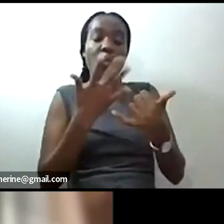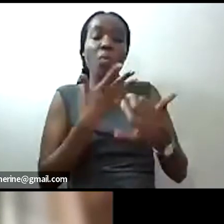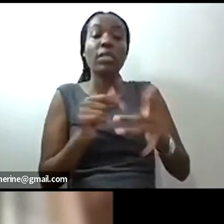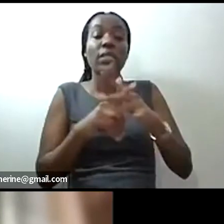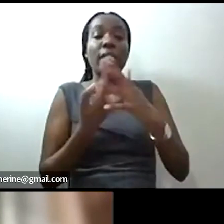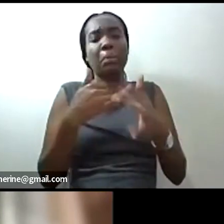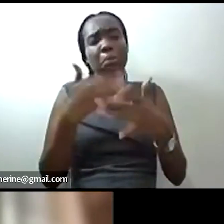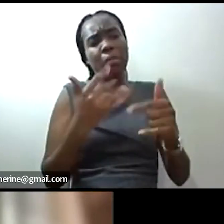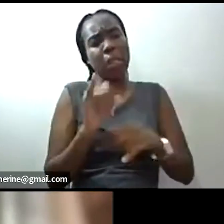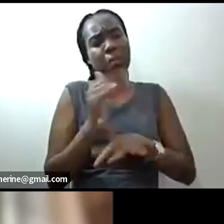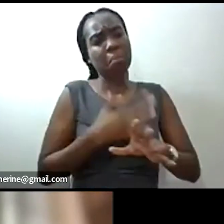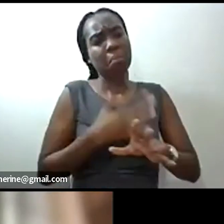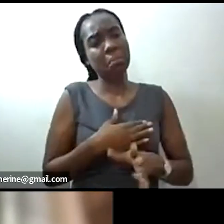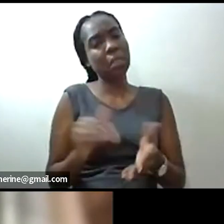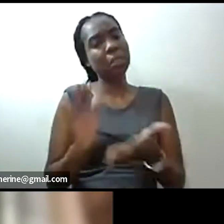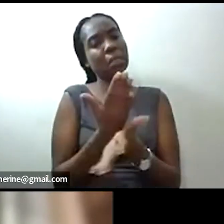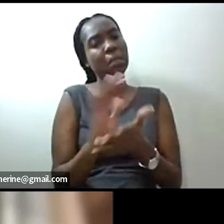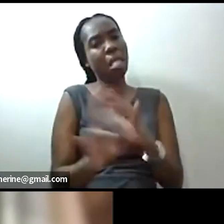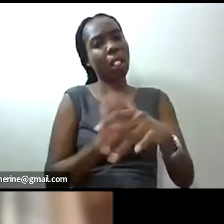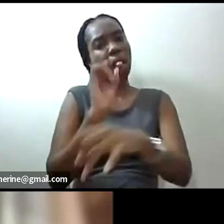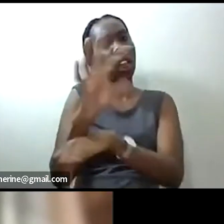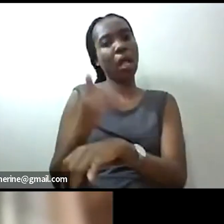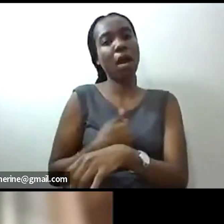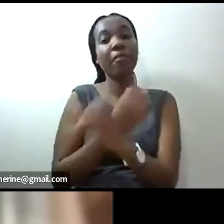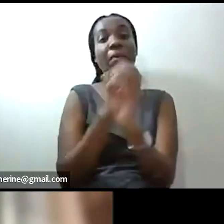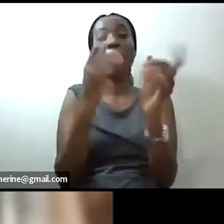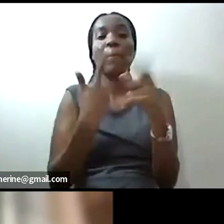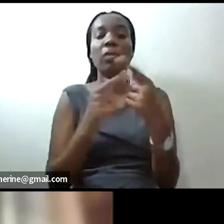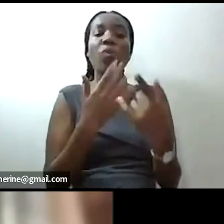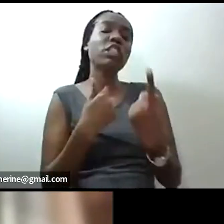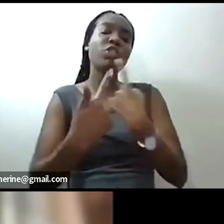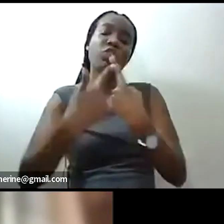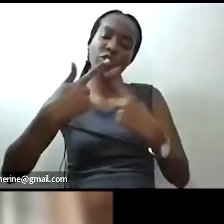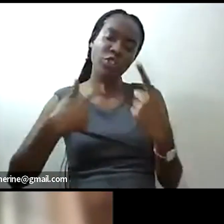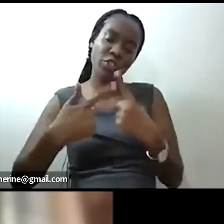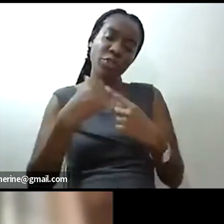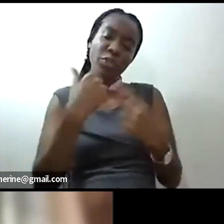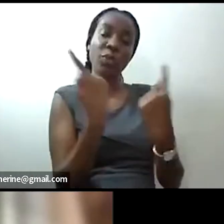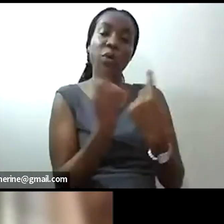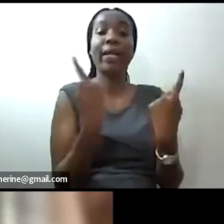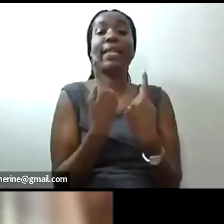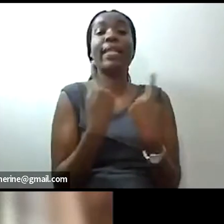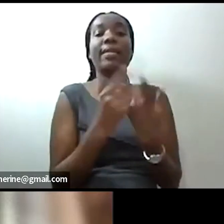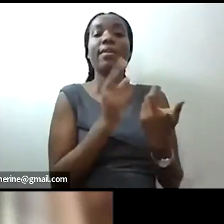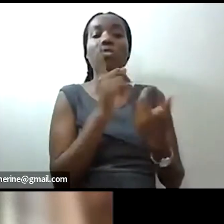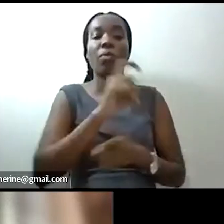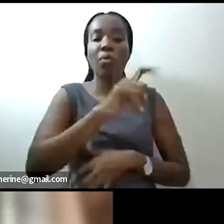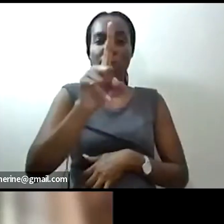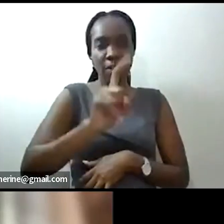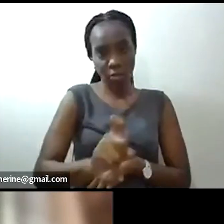or project, but I want to just to talk it over, and we'll entertain questions when they come